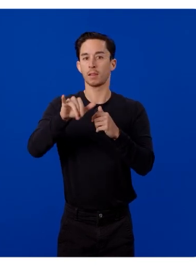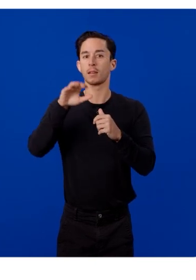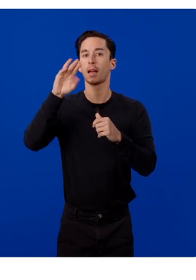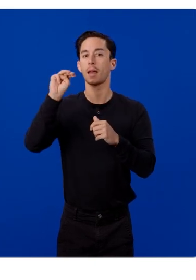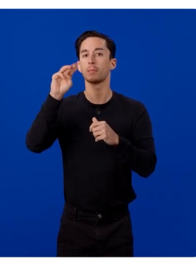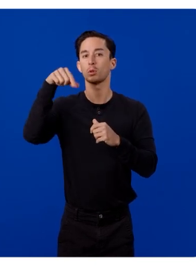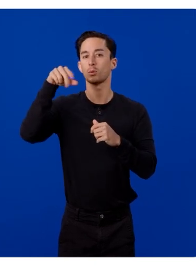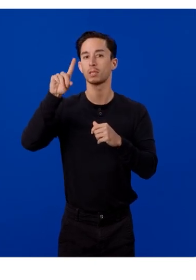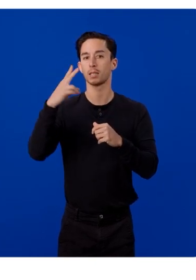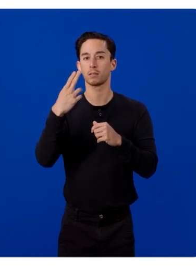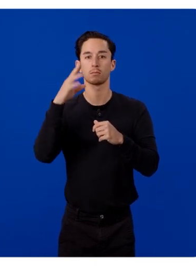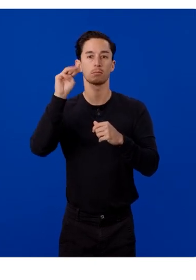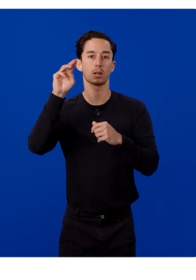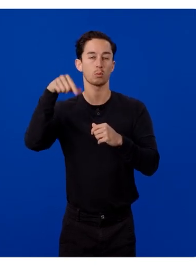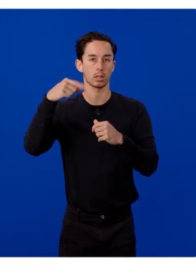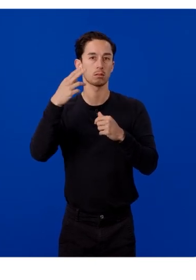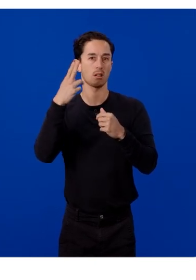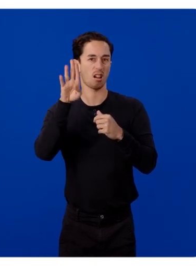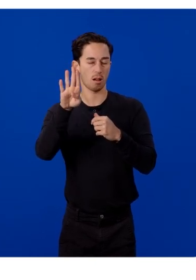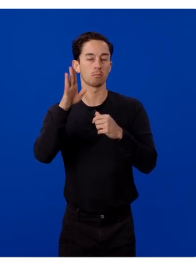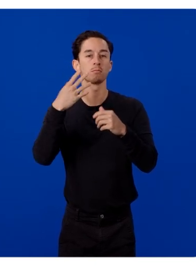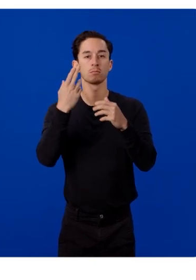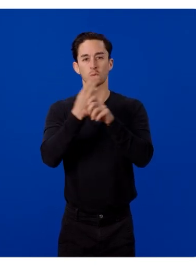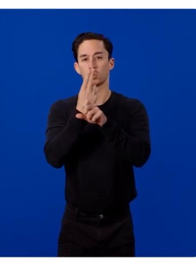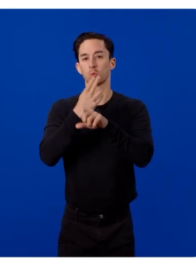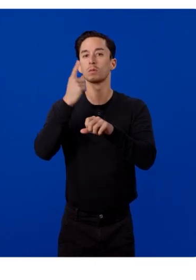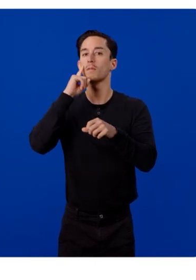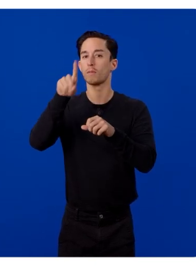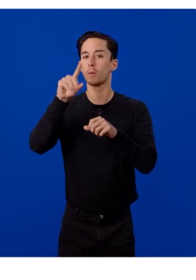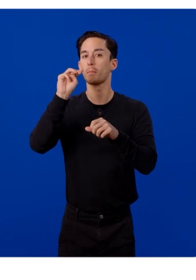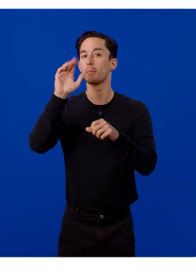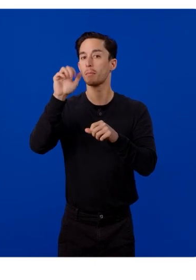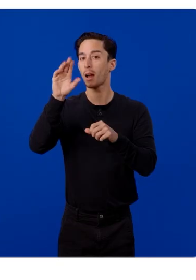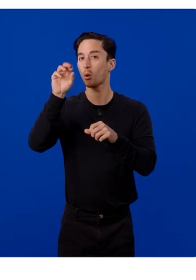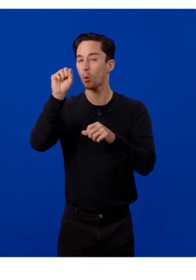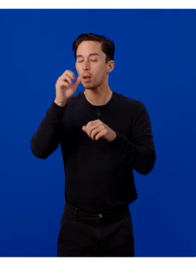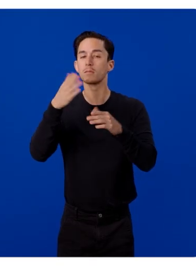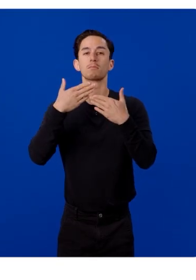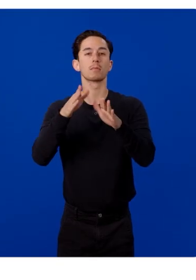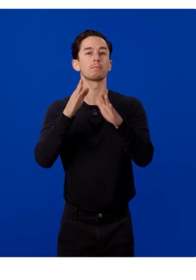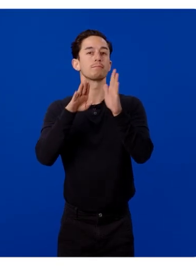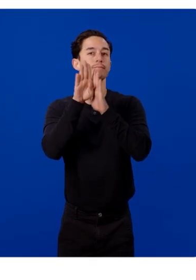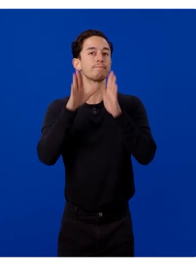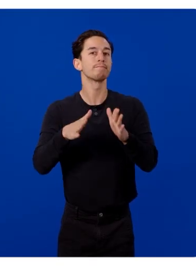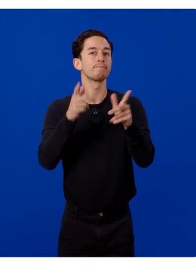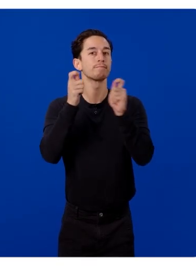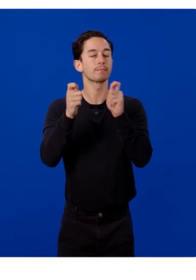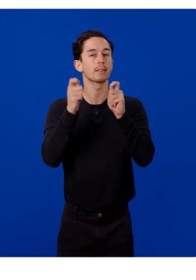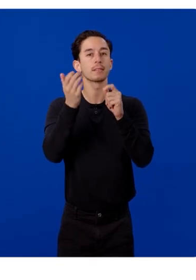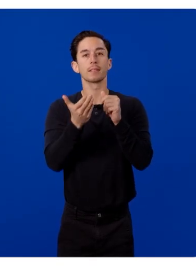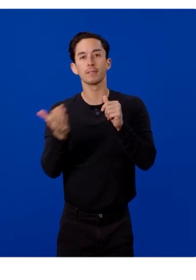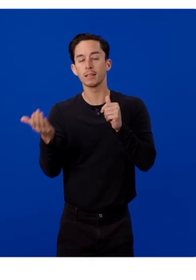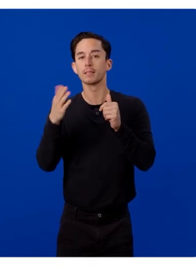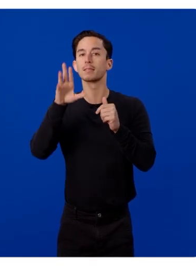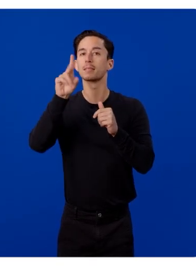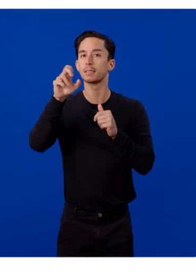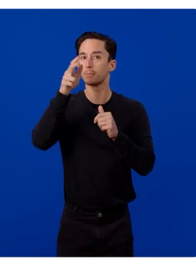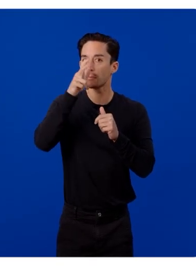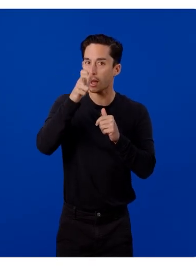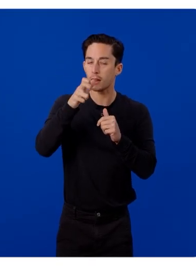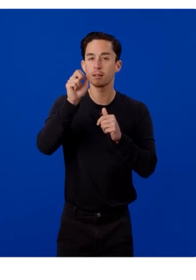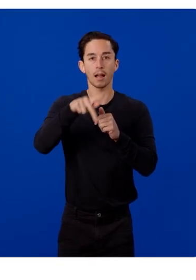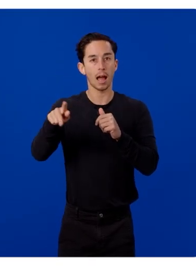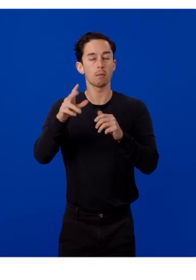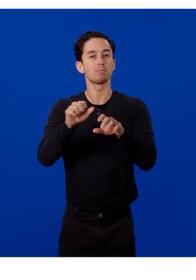is an application for Windows and Mac OS that allows developers to manage devices, debug their apps, and submit apps to the Meta Horizon